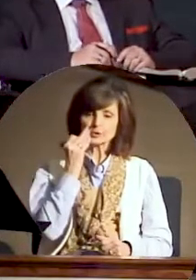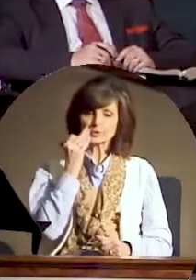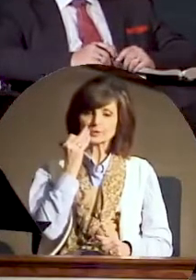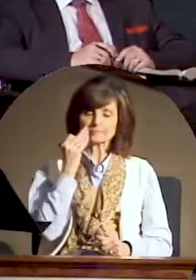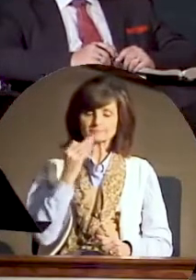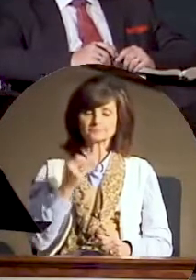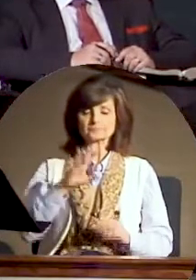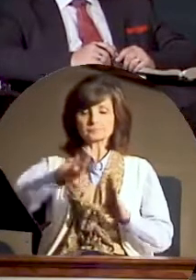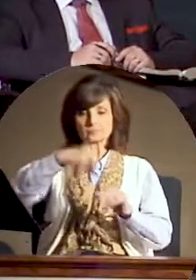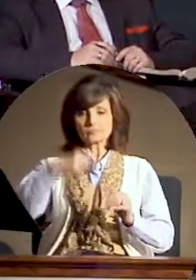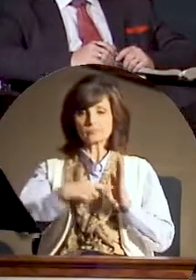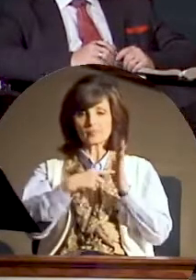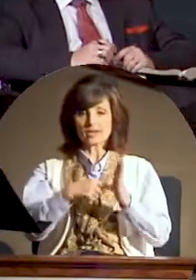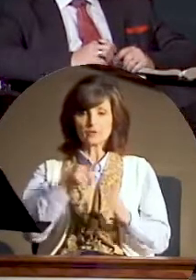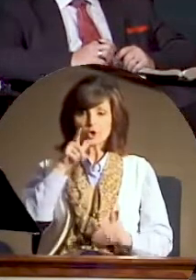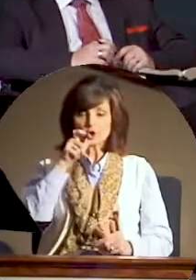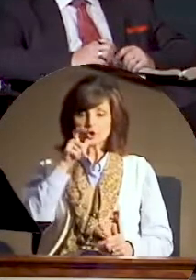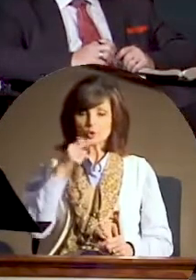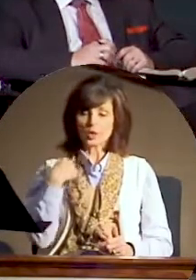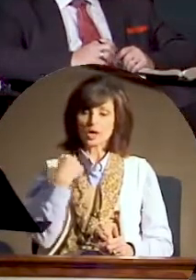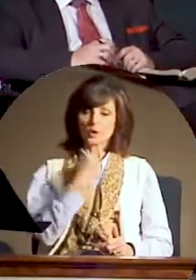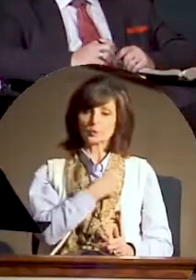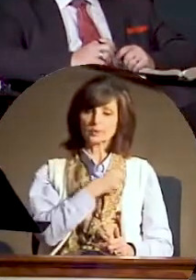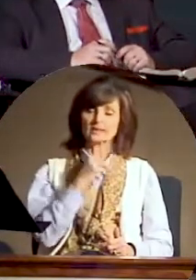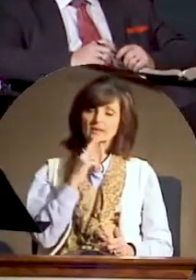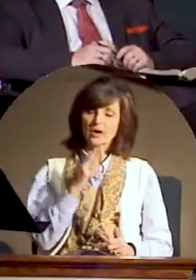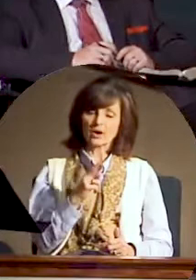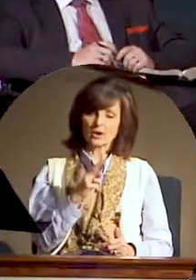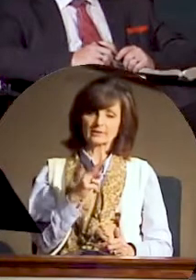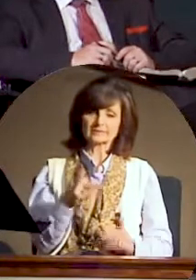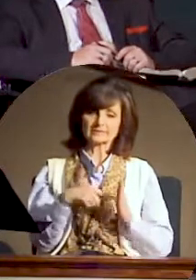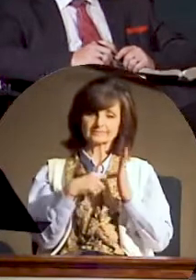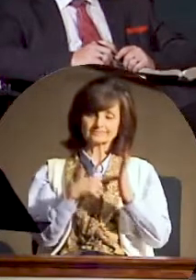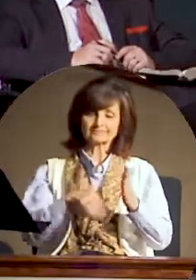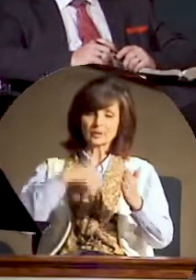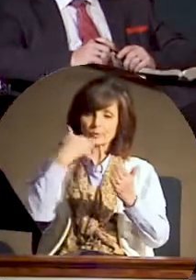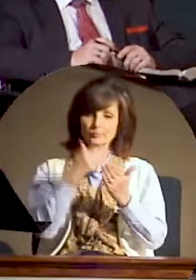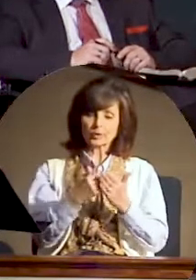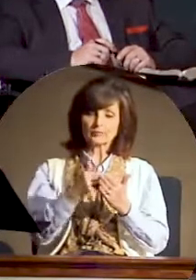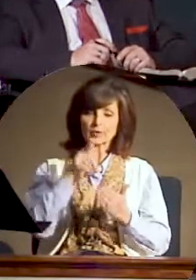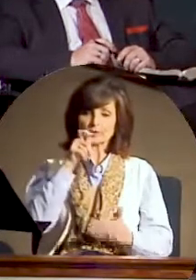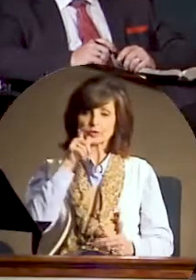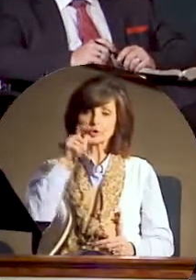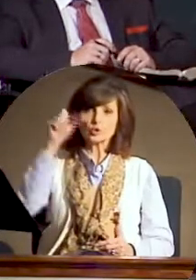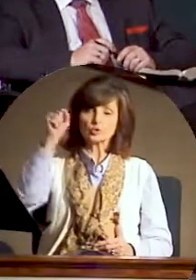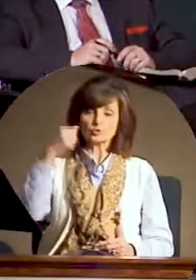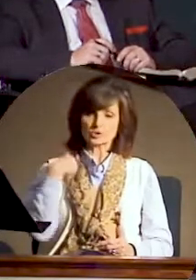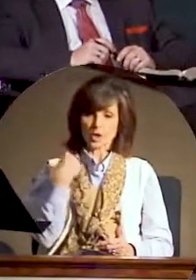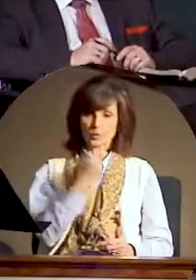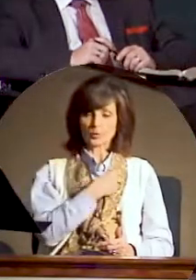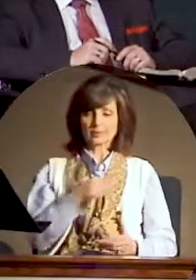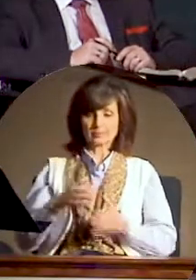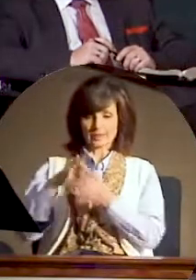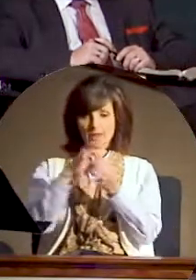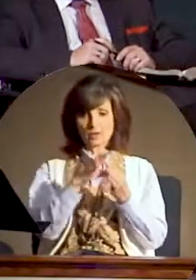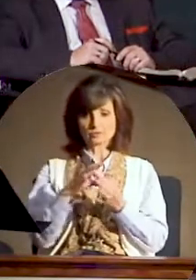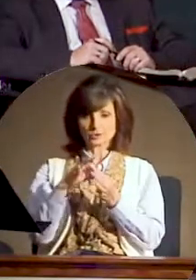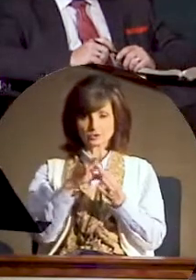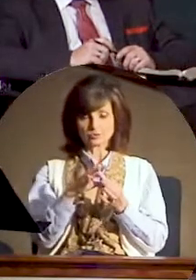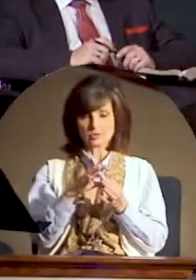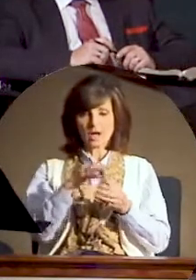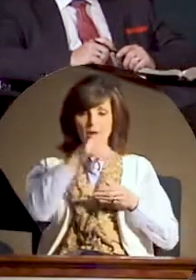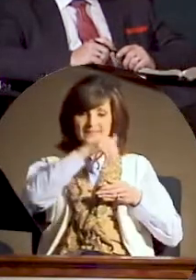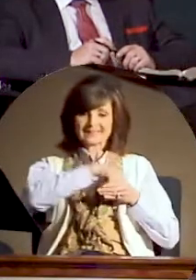outward evidence of who we are, or maybe I should say it's the outward evidence of whose we are on